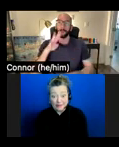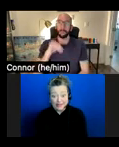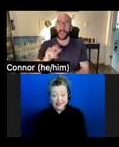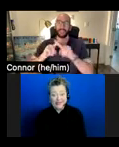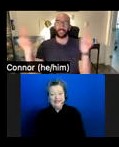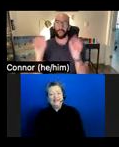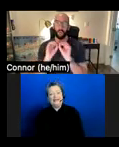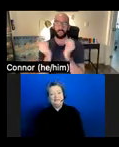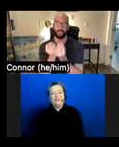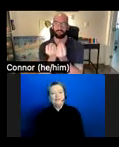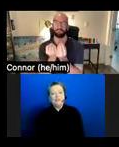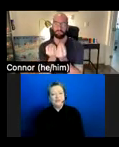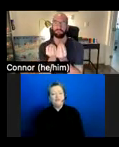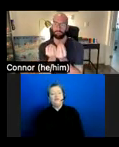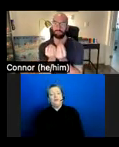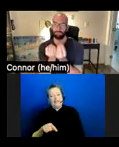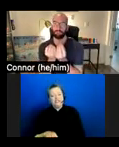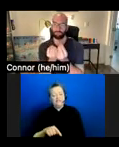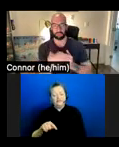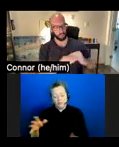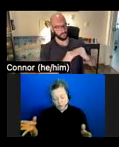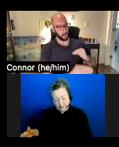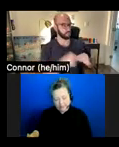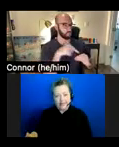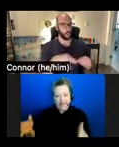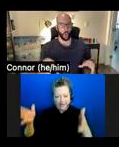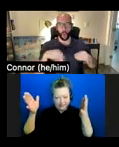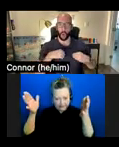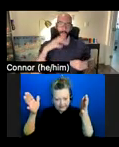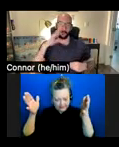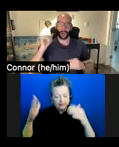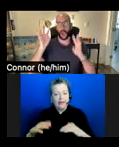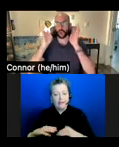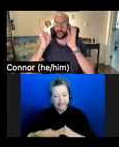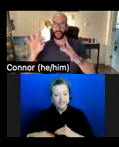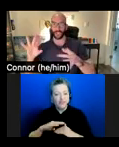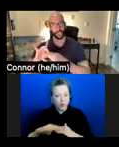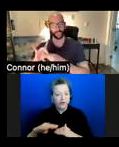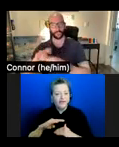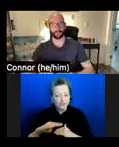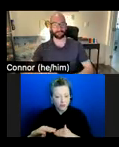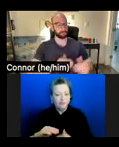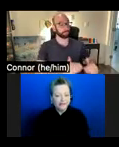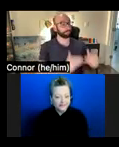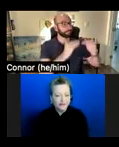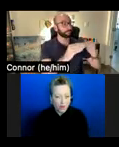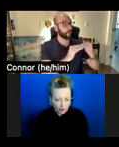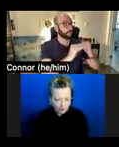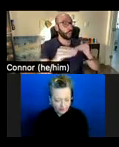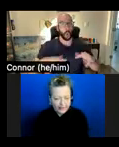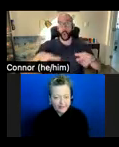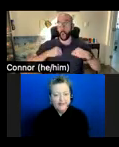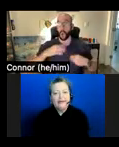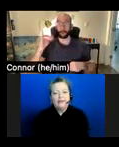skyscraper, maybe. So, each in that building, each floor is owned by a different